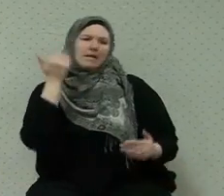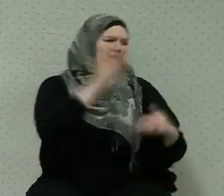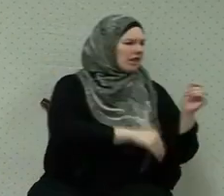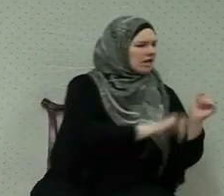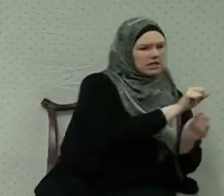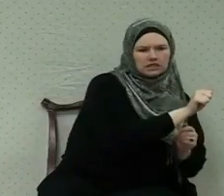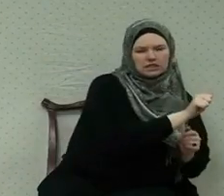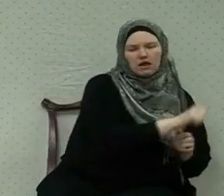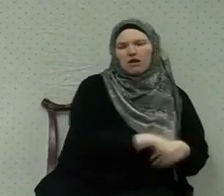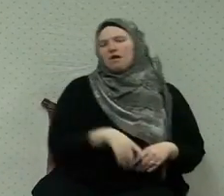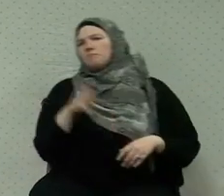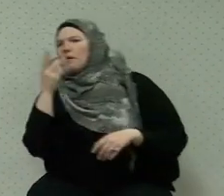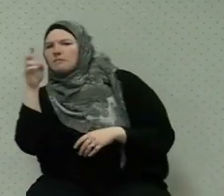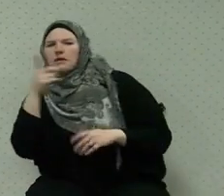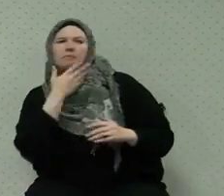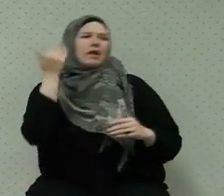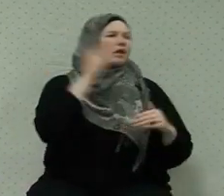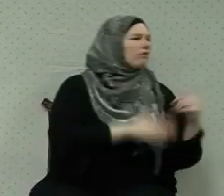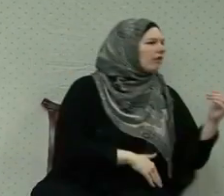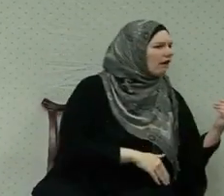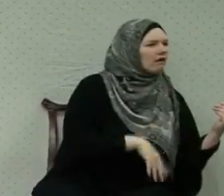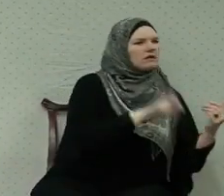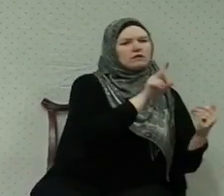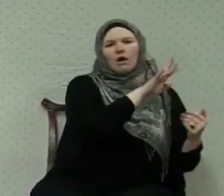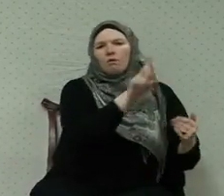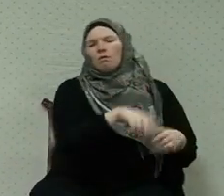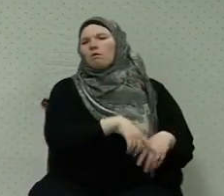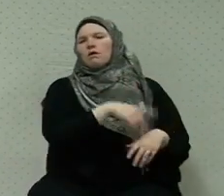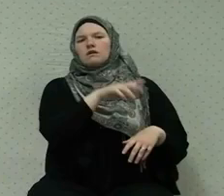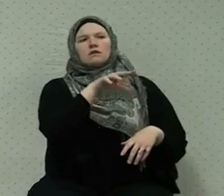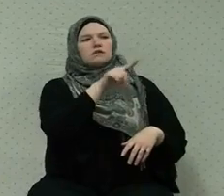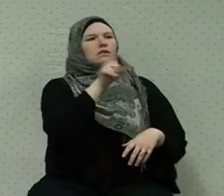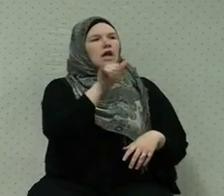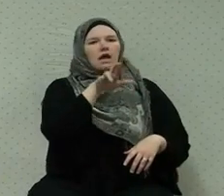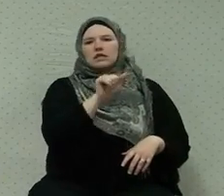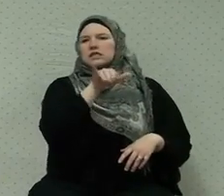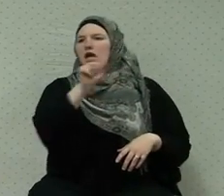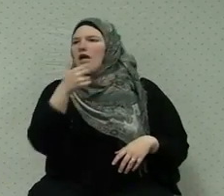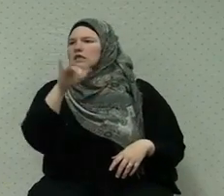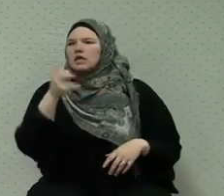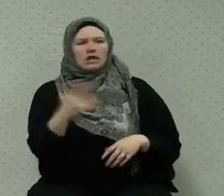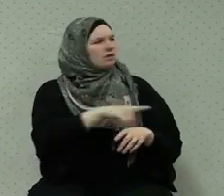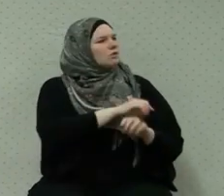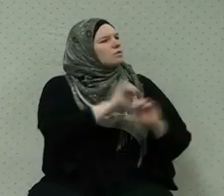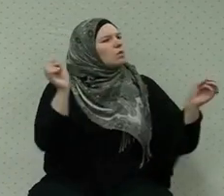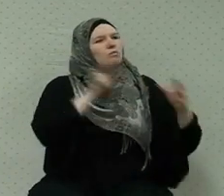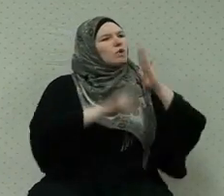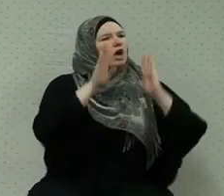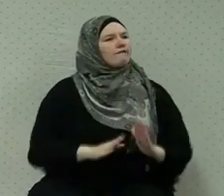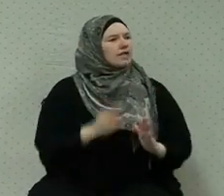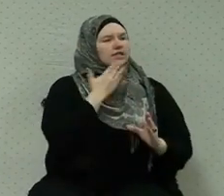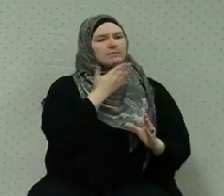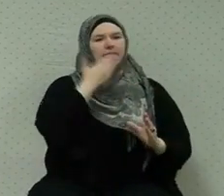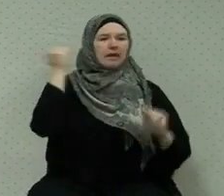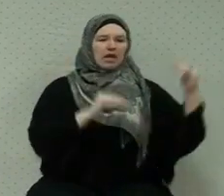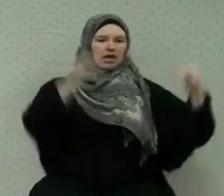Jesus, Moses, David, Solomon, Elias, Zechariah, Yahya. No prophet is greater